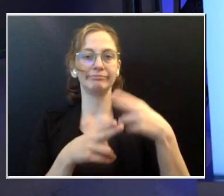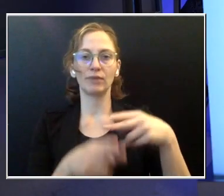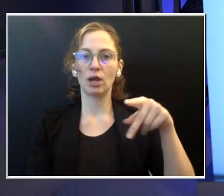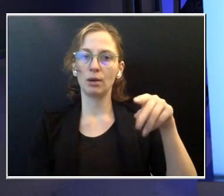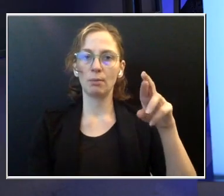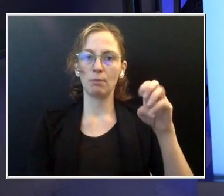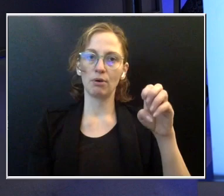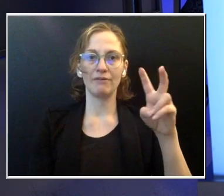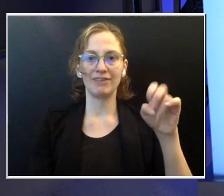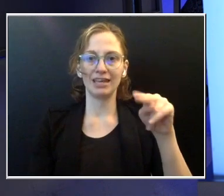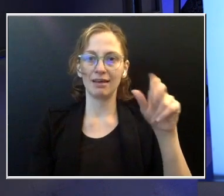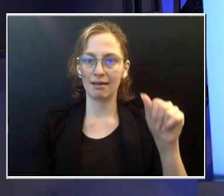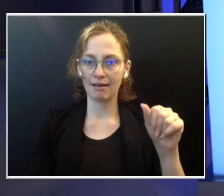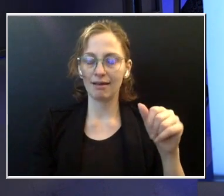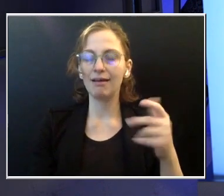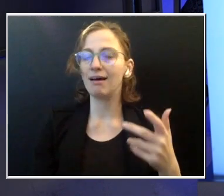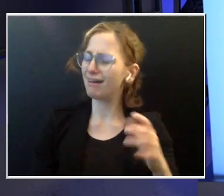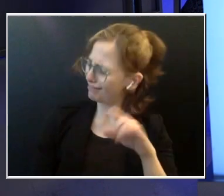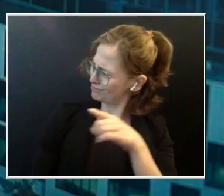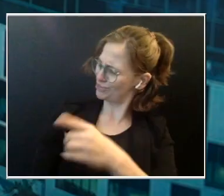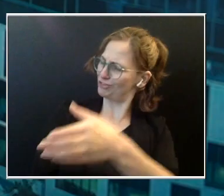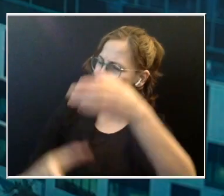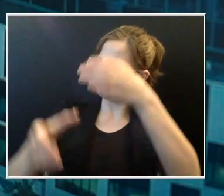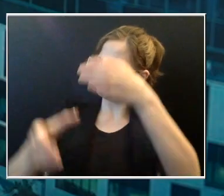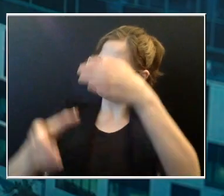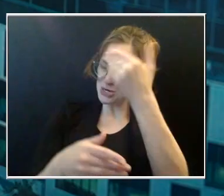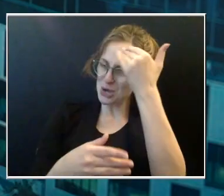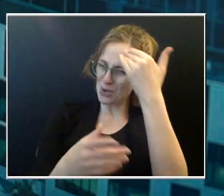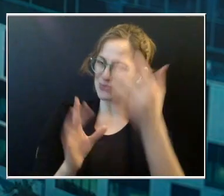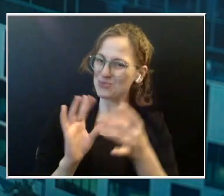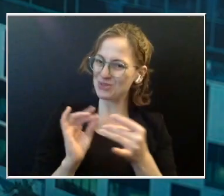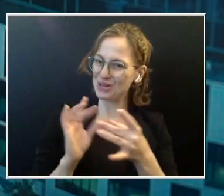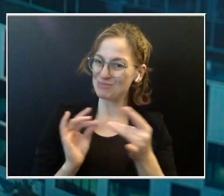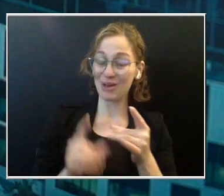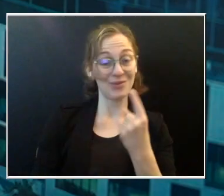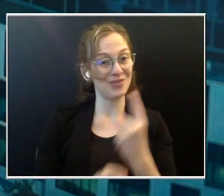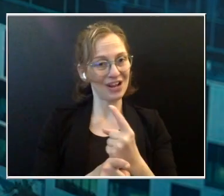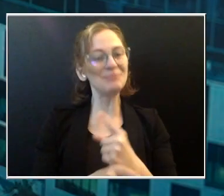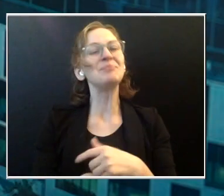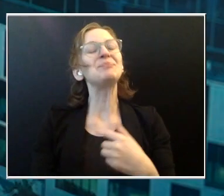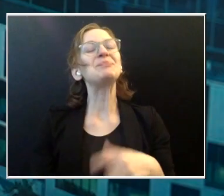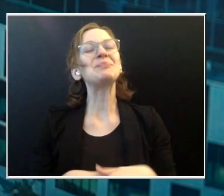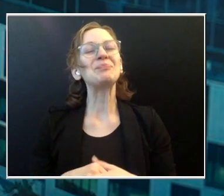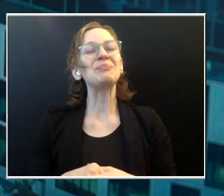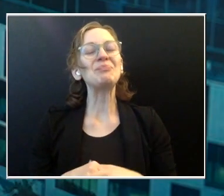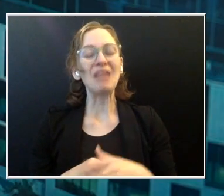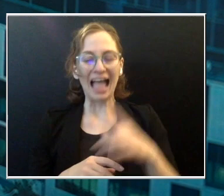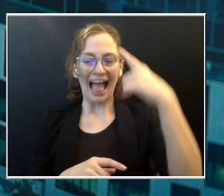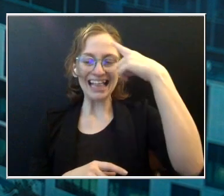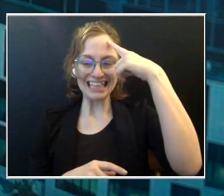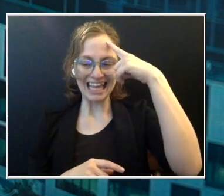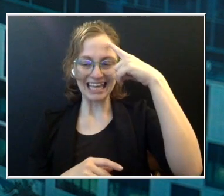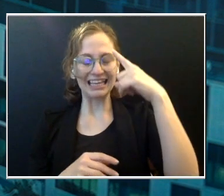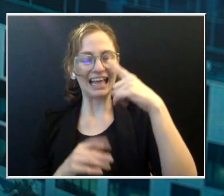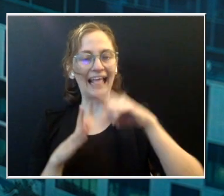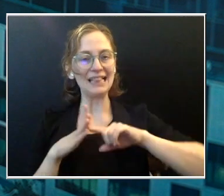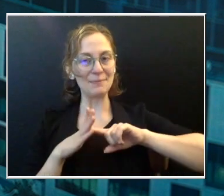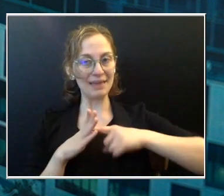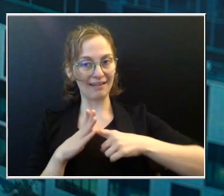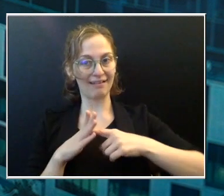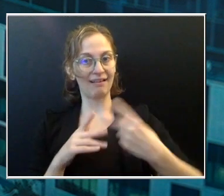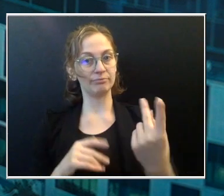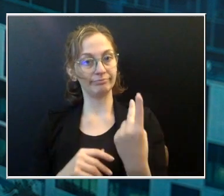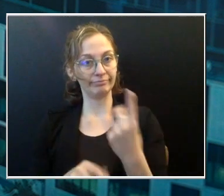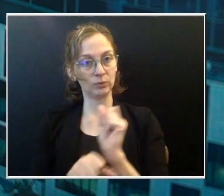here, right? We'll use the wound vac sometimes. So I believe originally when we were working with each other, as best we could see, this measured